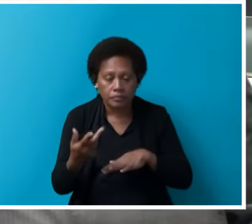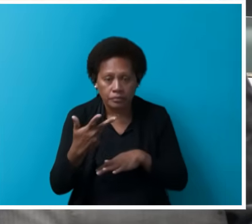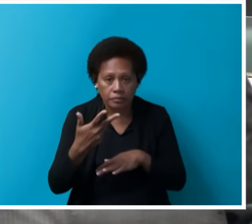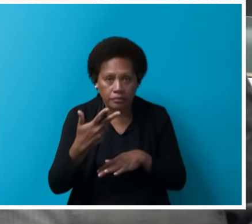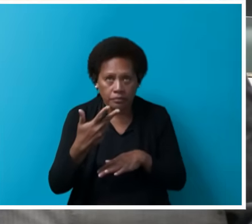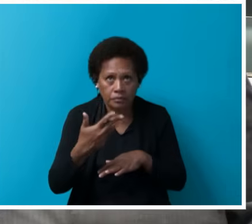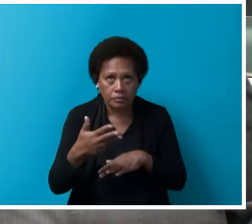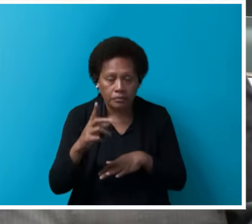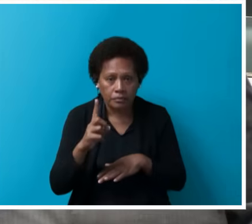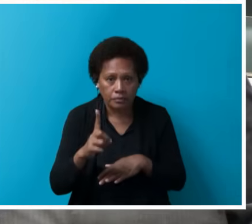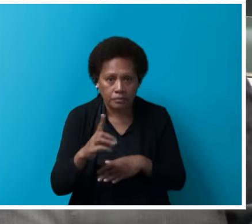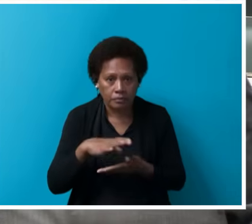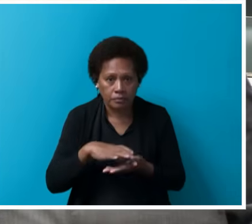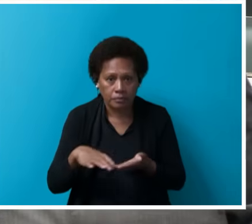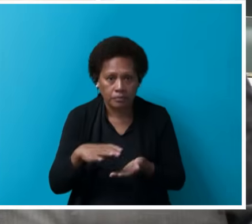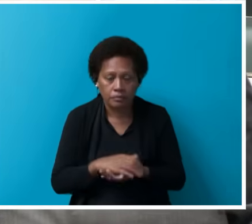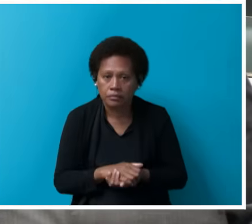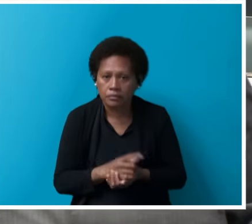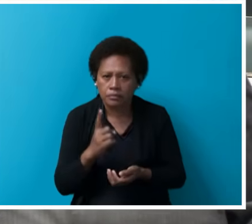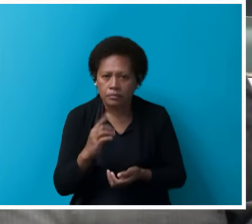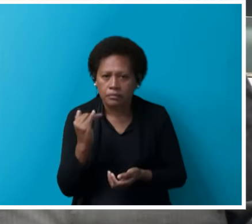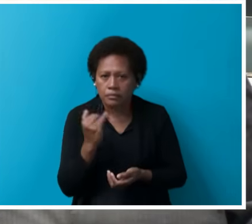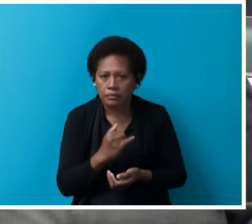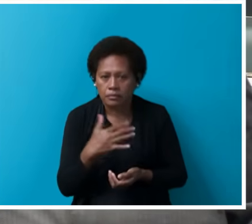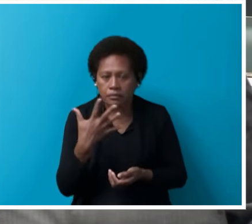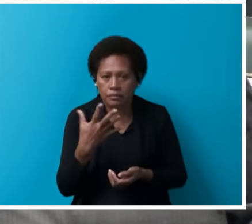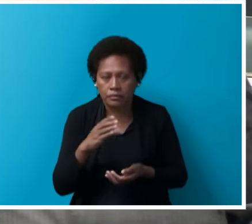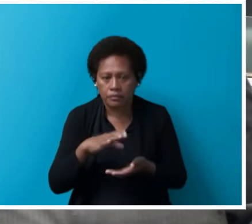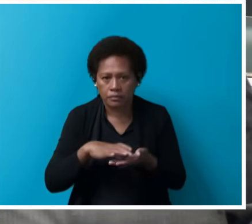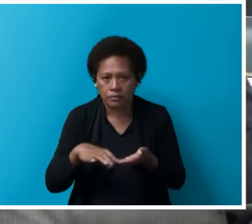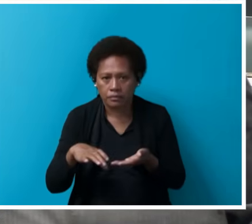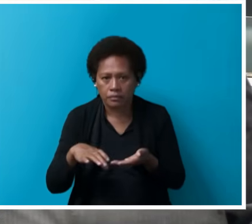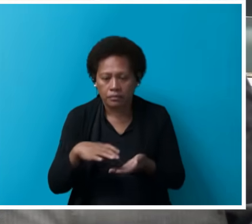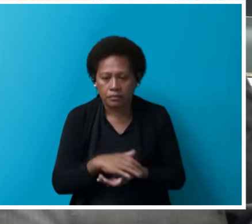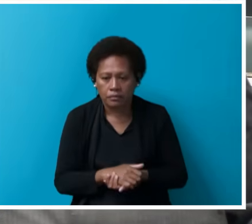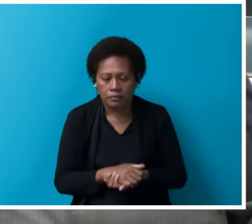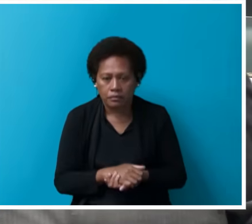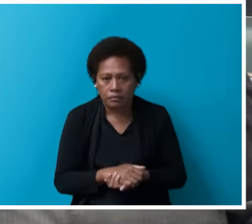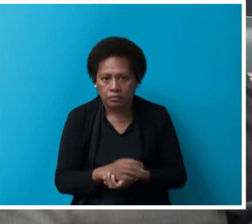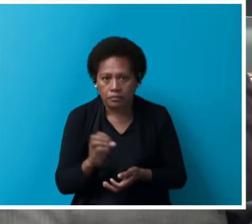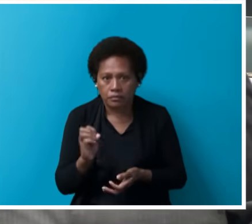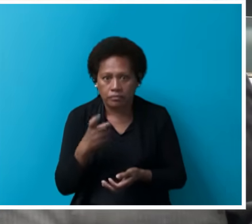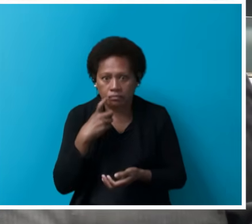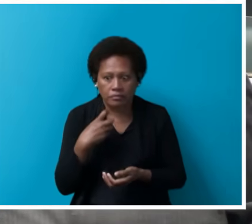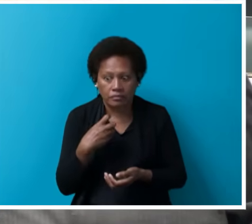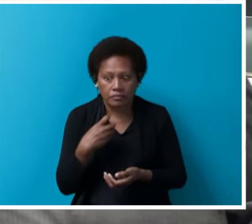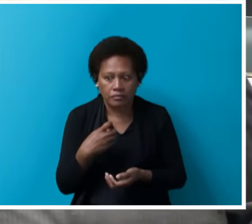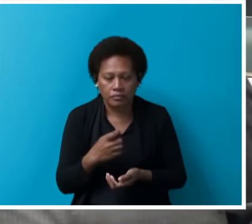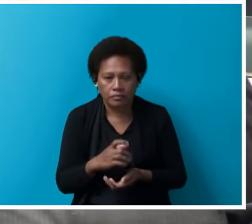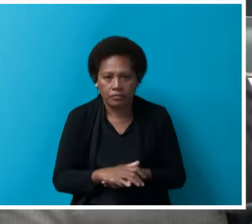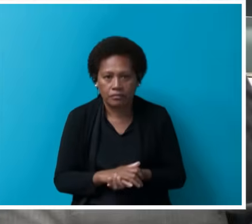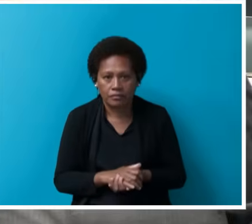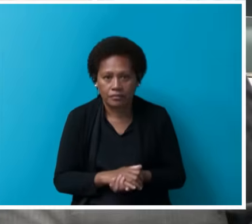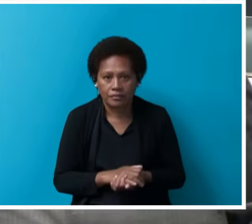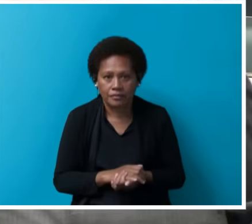$91 and $105. Again, all the honorable member is trying to do, I know what he